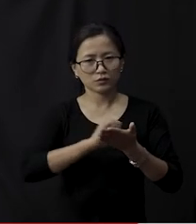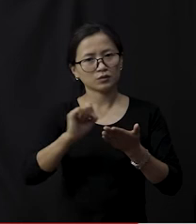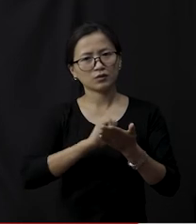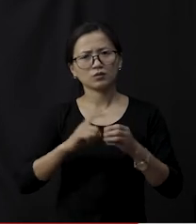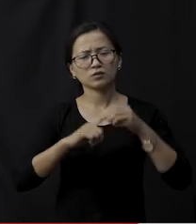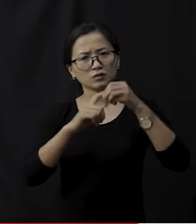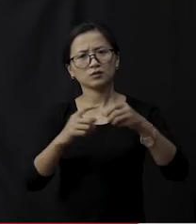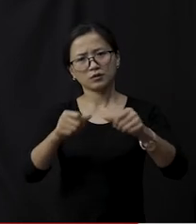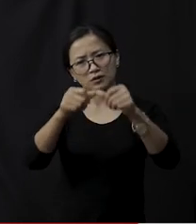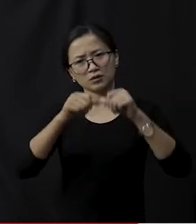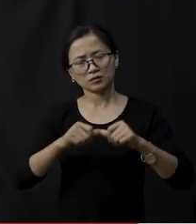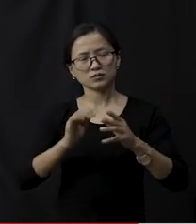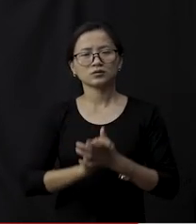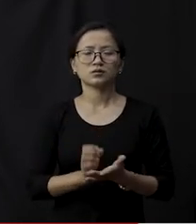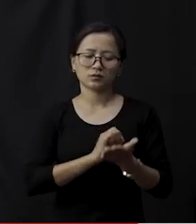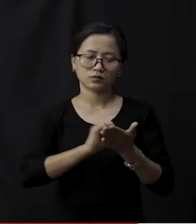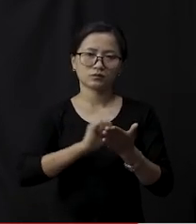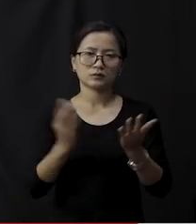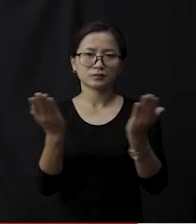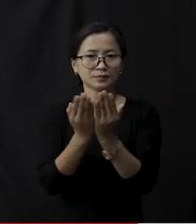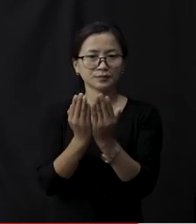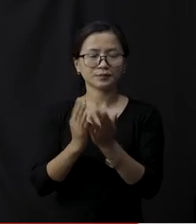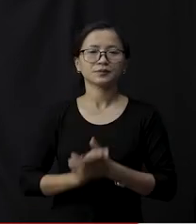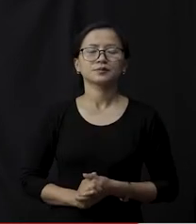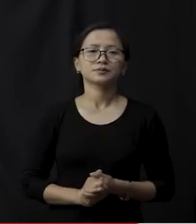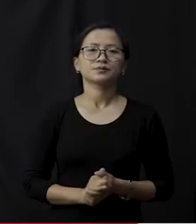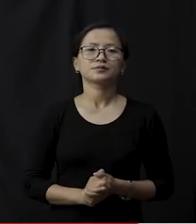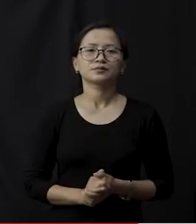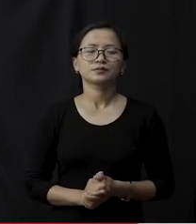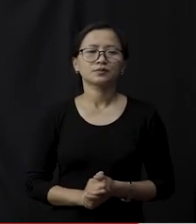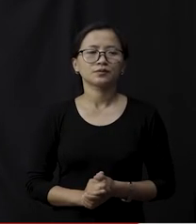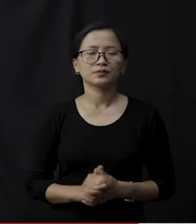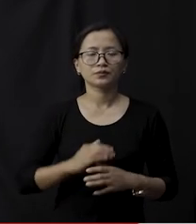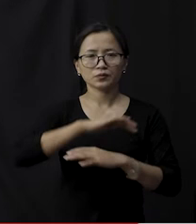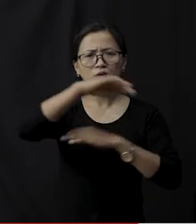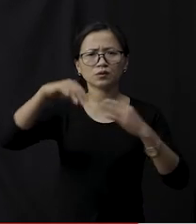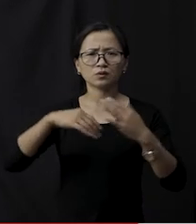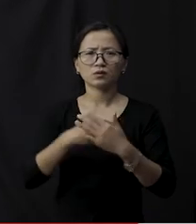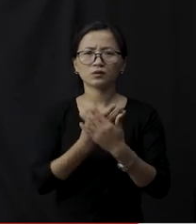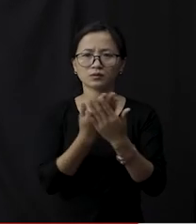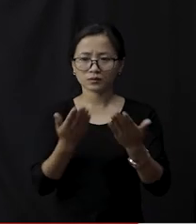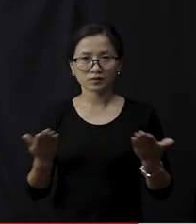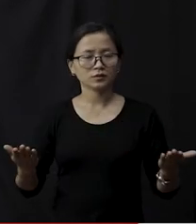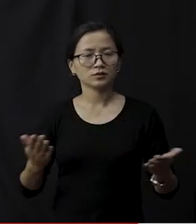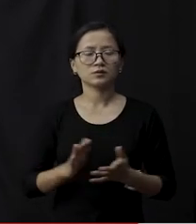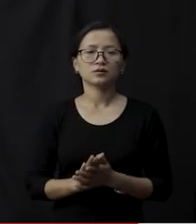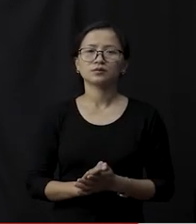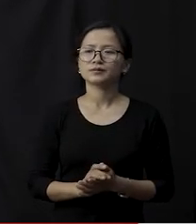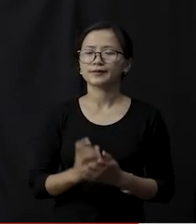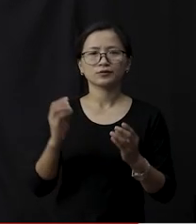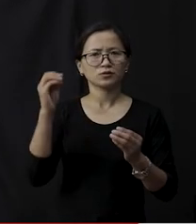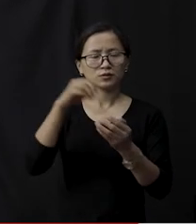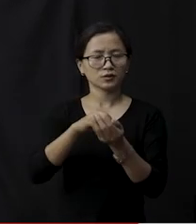our questions and answers in this notebook, right? So students, all these are obtained from plants. So